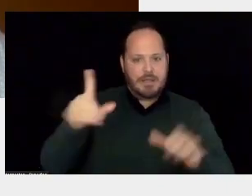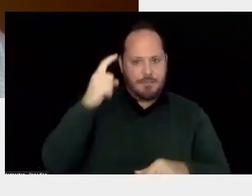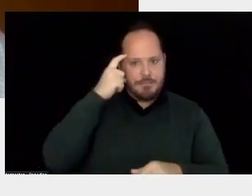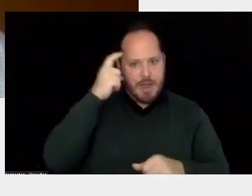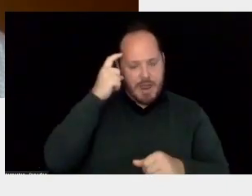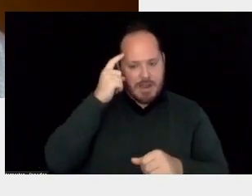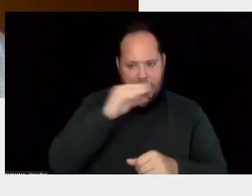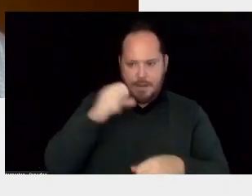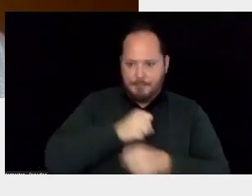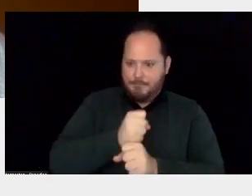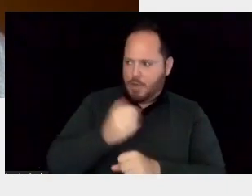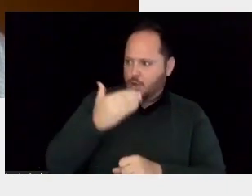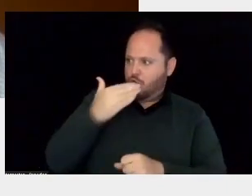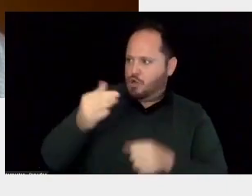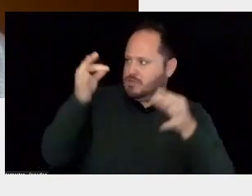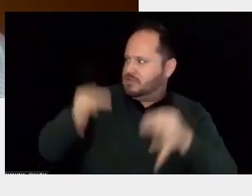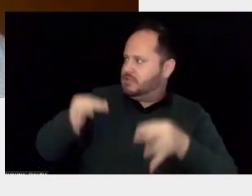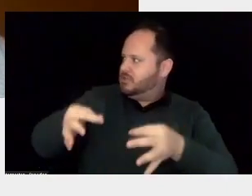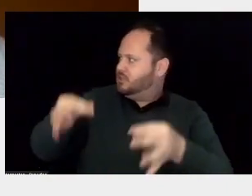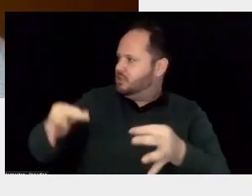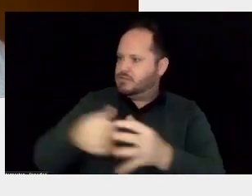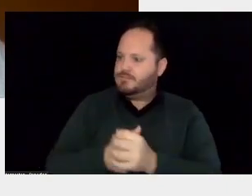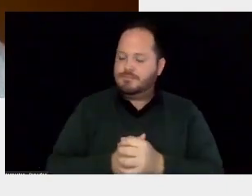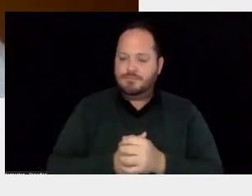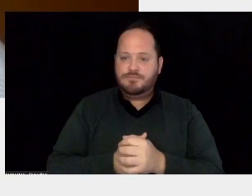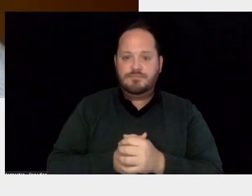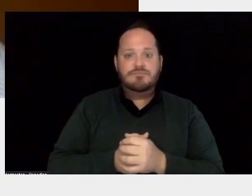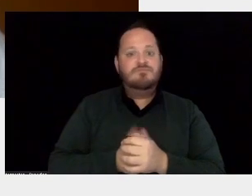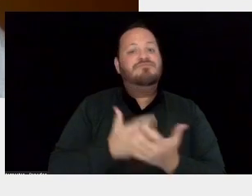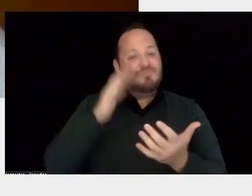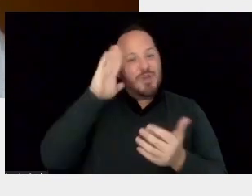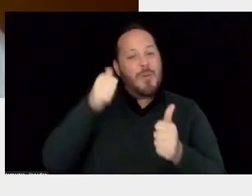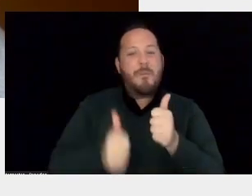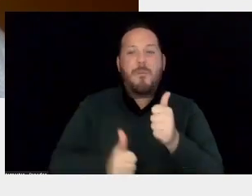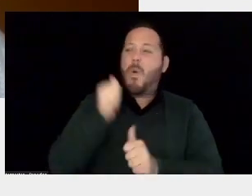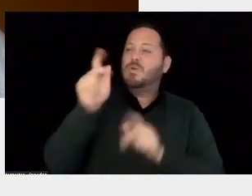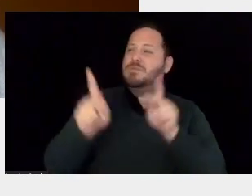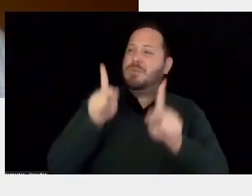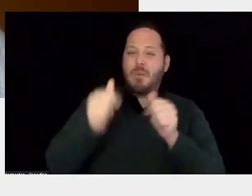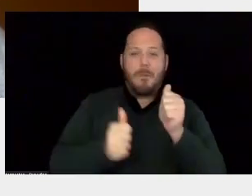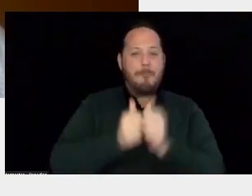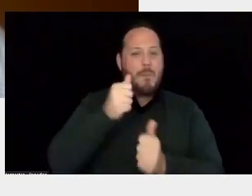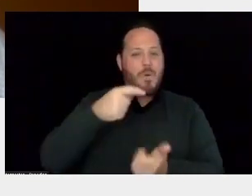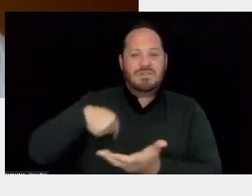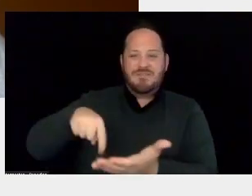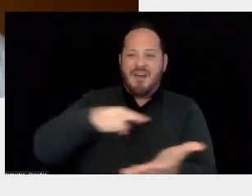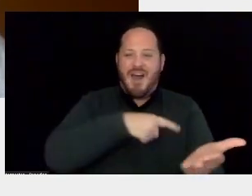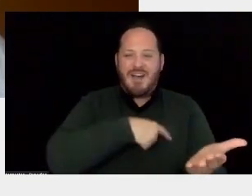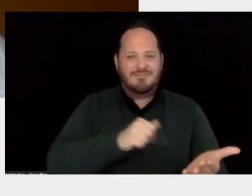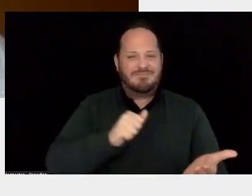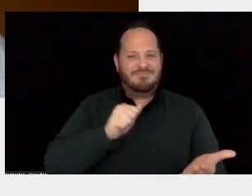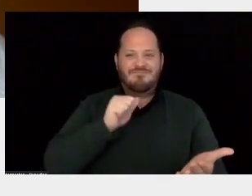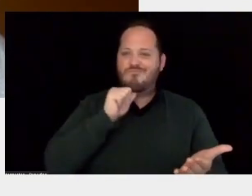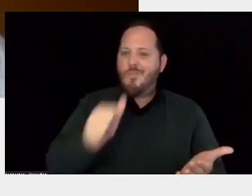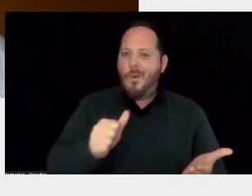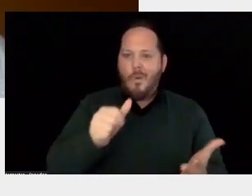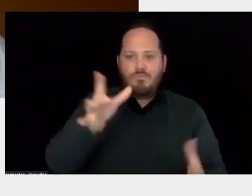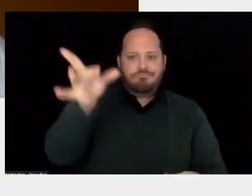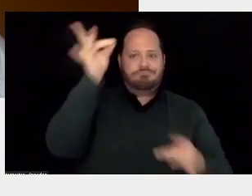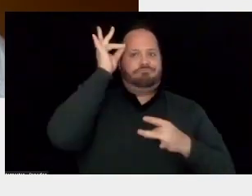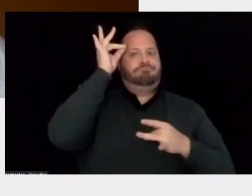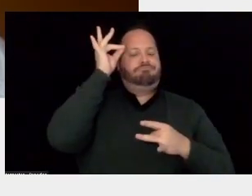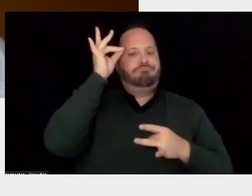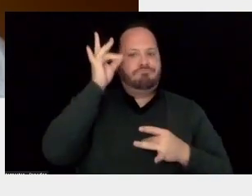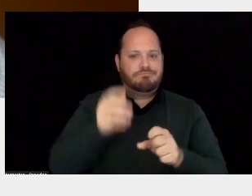everything happening right now, it's important to remember that most people, most of us, will not get coronavirus, and most people who do get it will not need